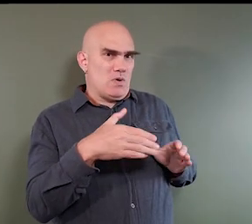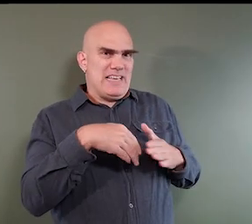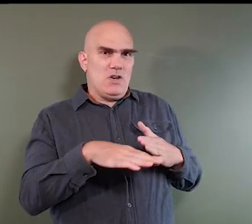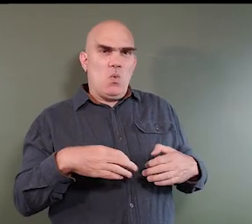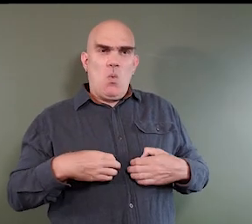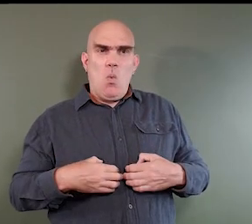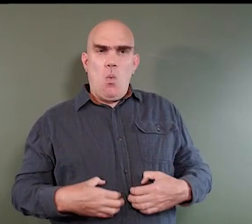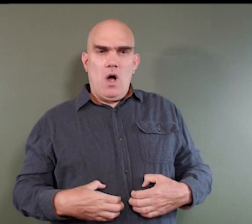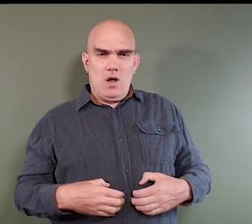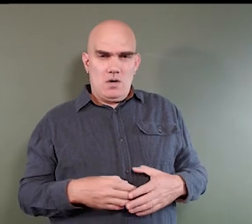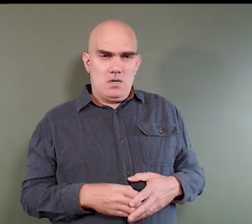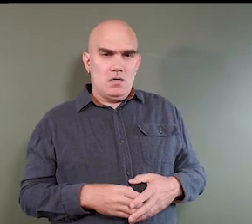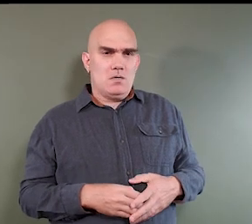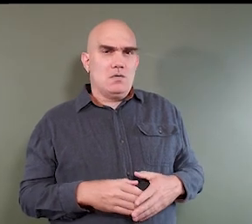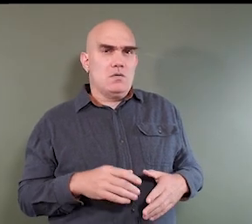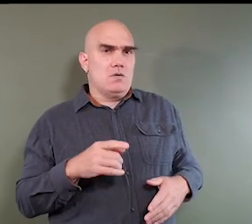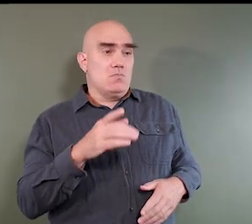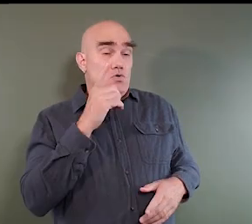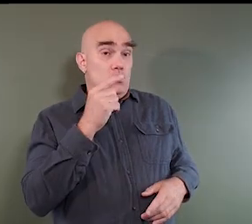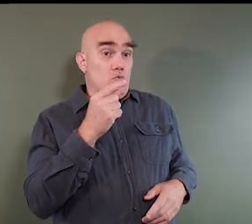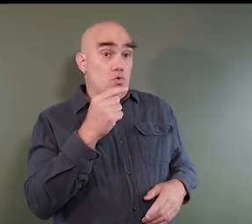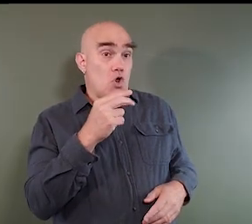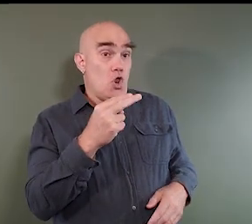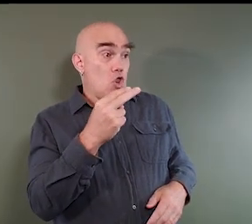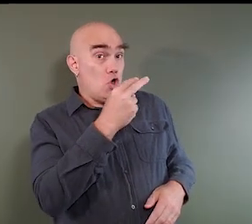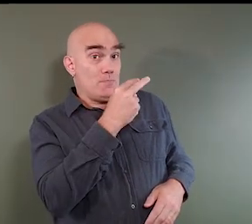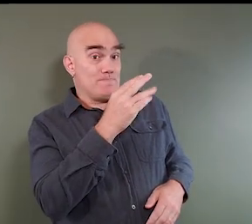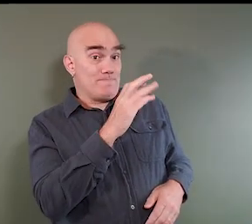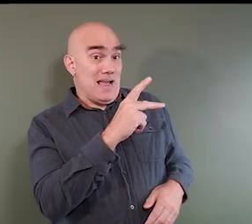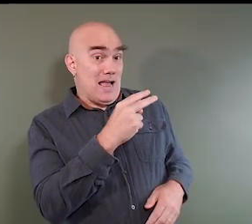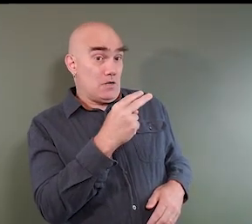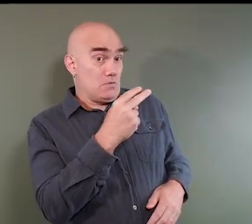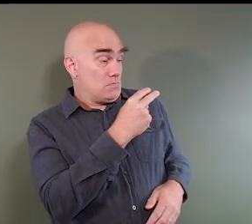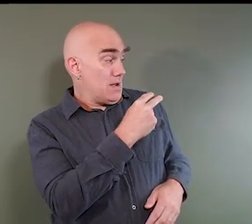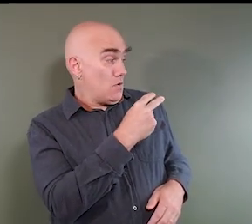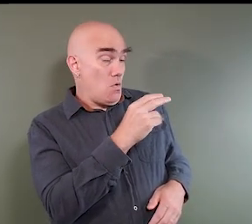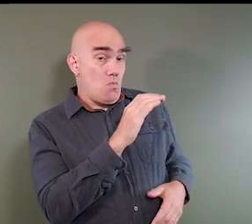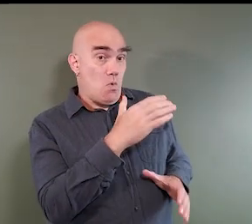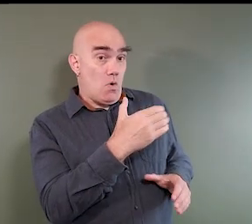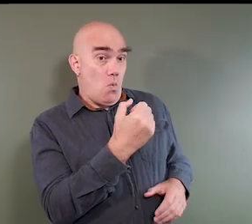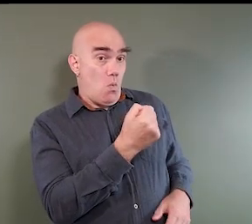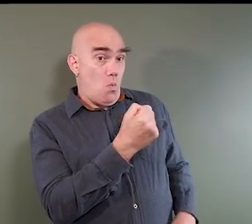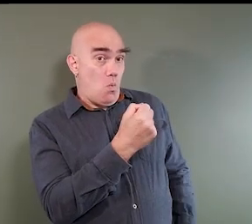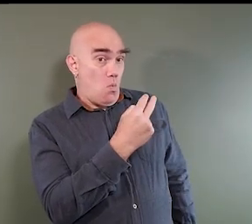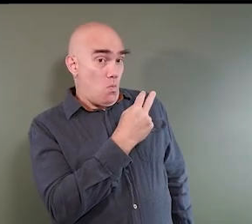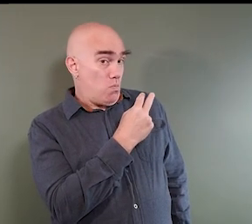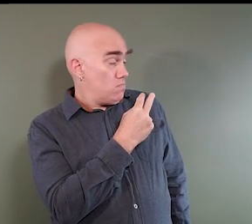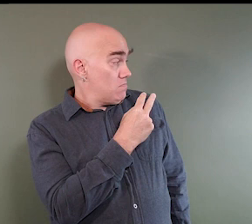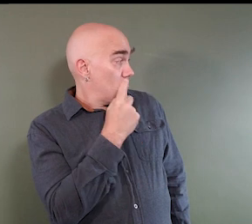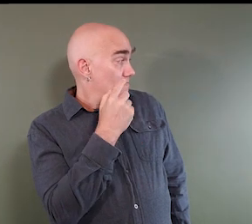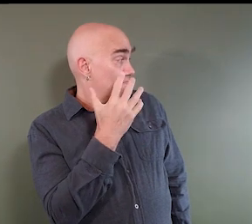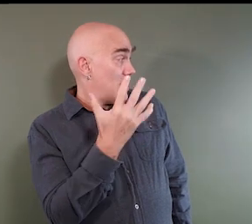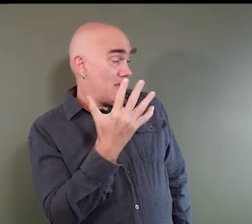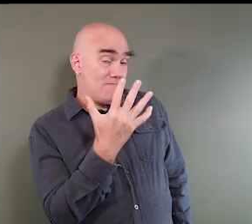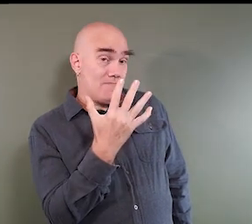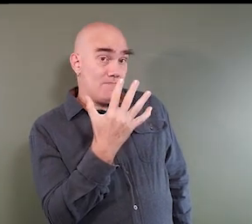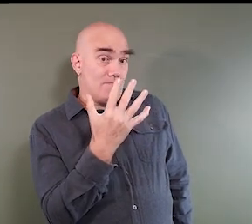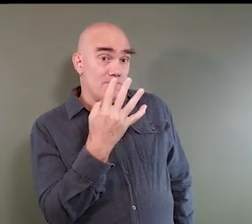rotate at your core. You're gonna look backwards. You're gonna rotate and hold for